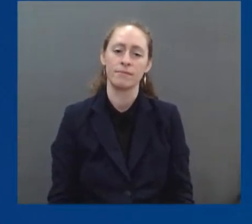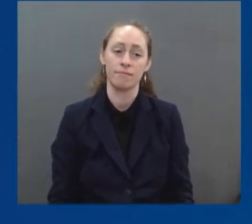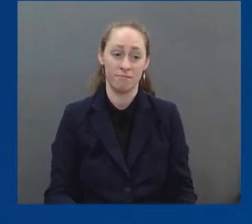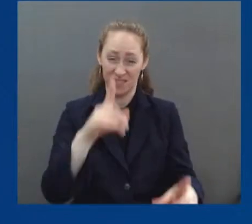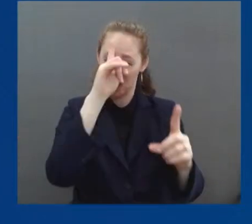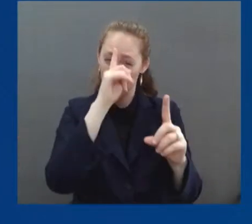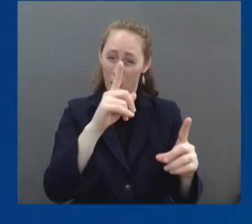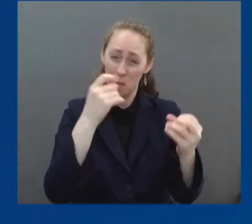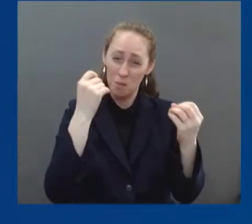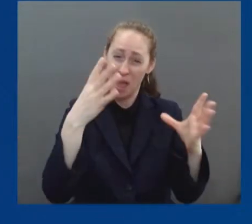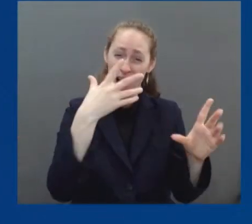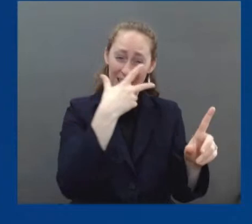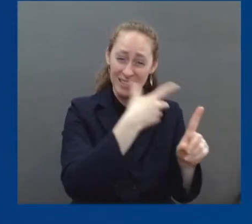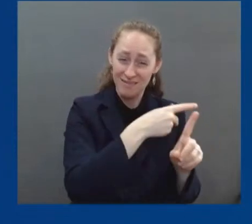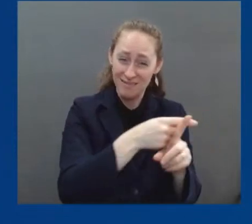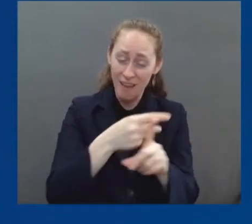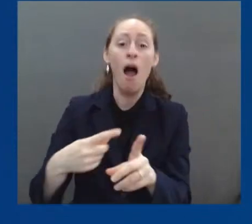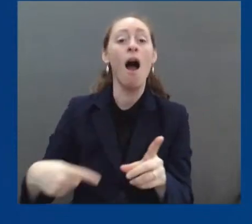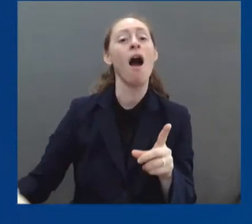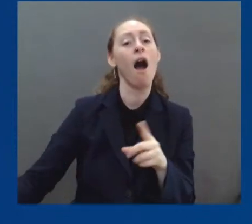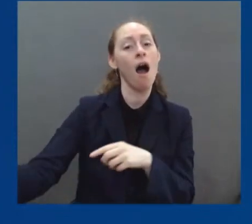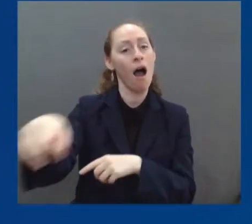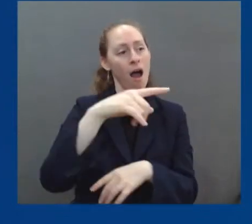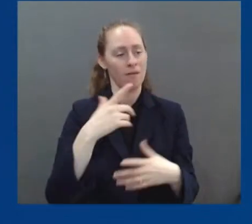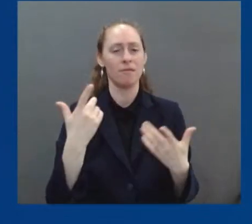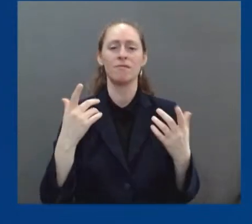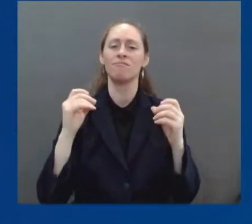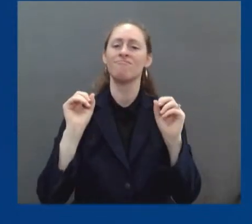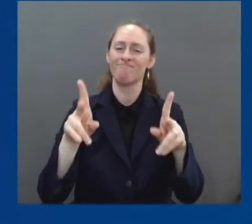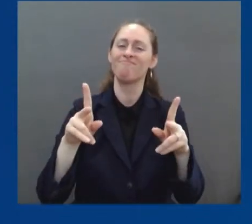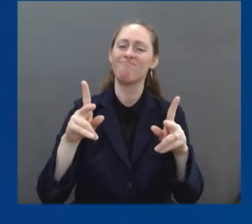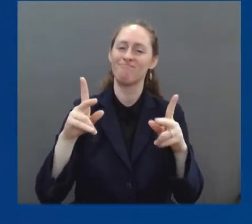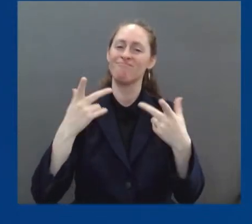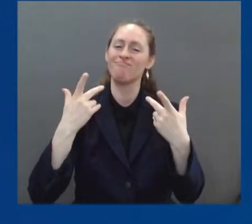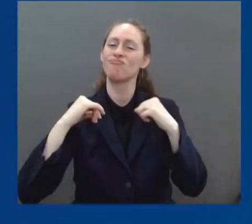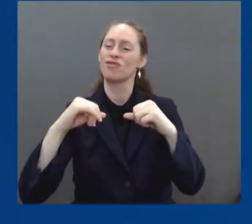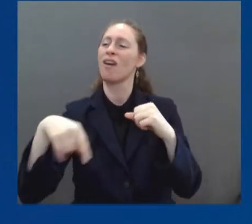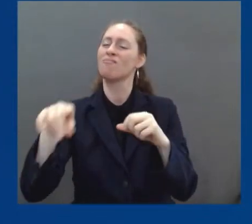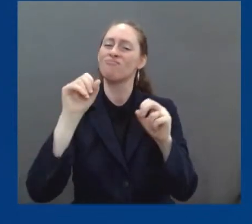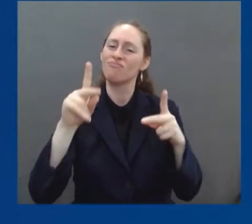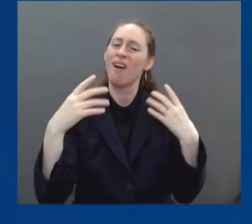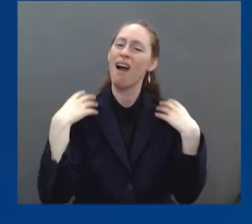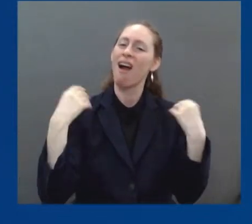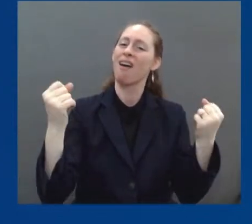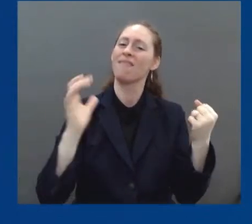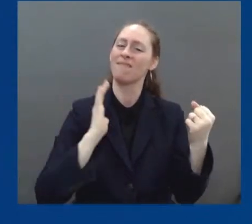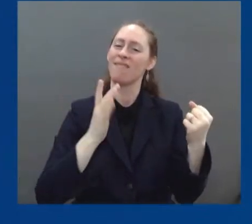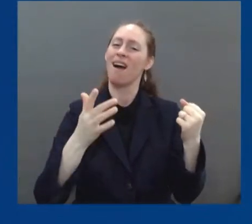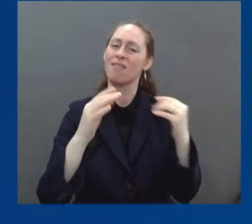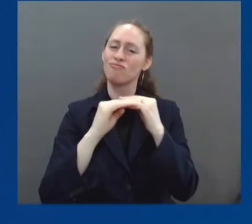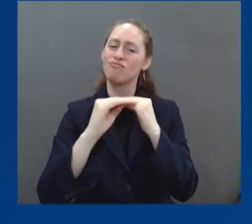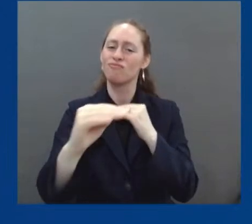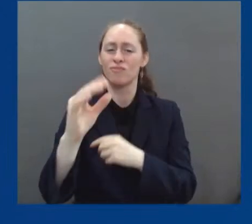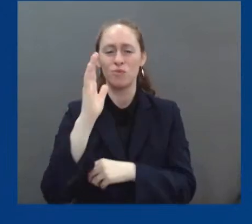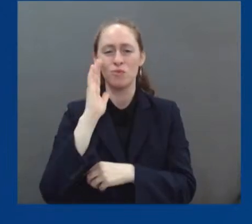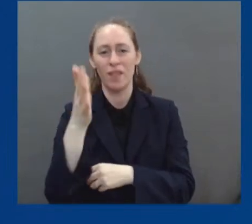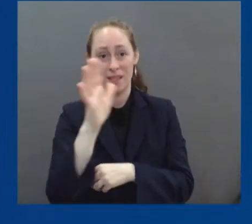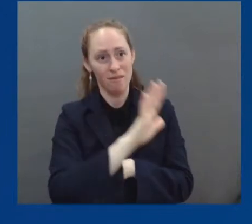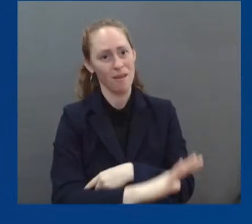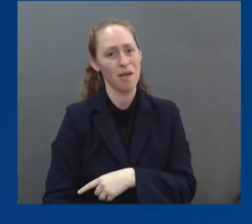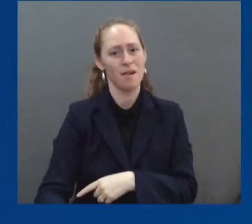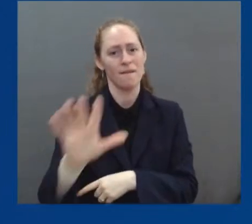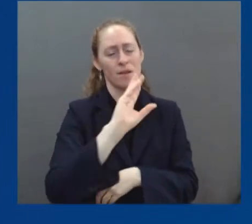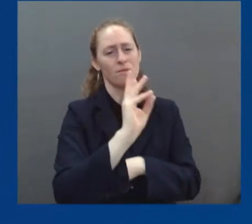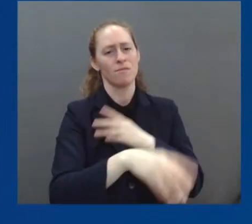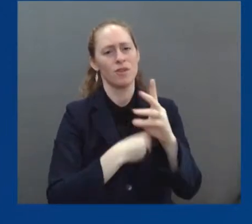around the world. And today we're making clear that the US will continue to lead and pioneer the global effort to get